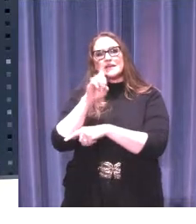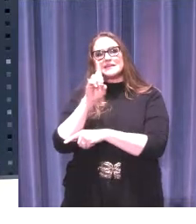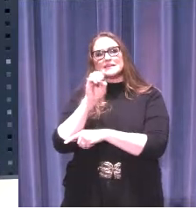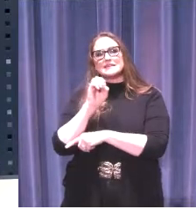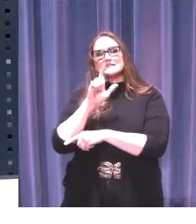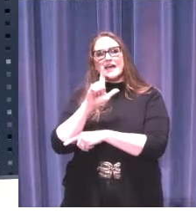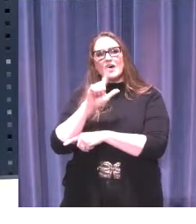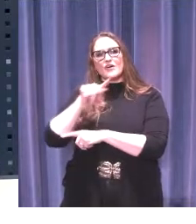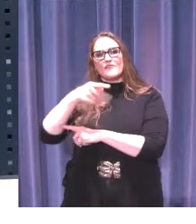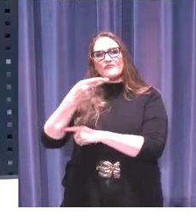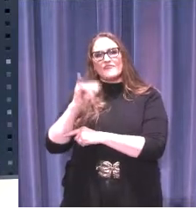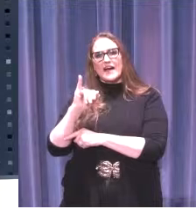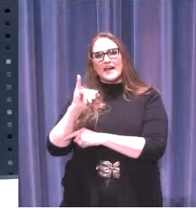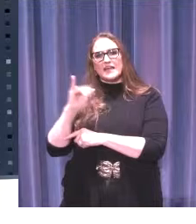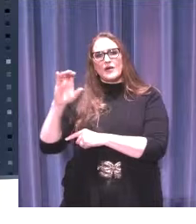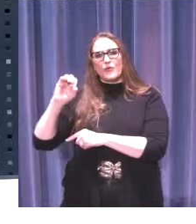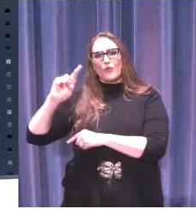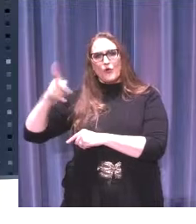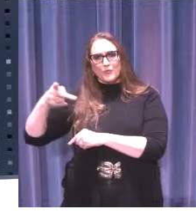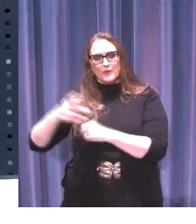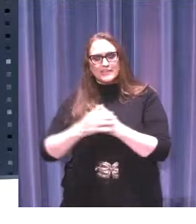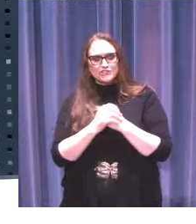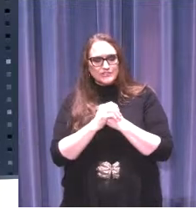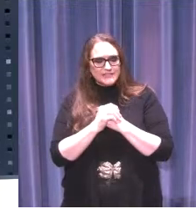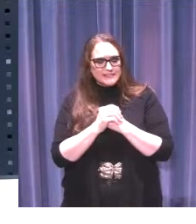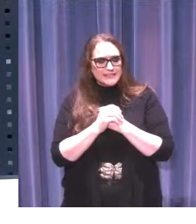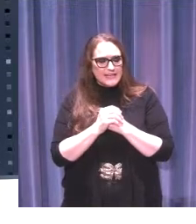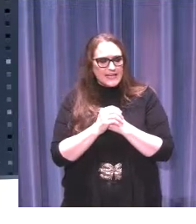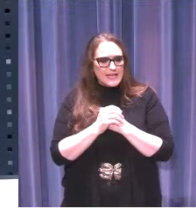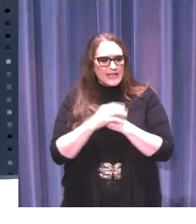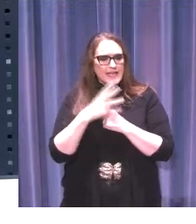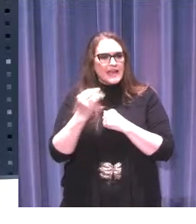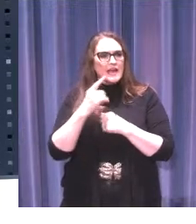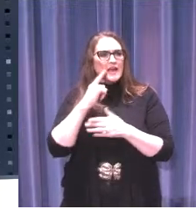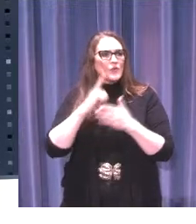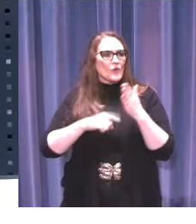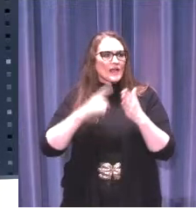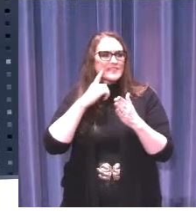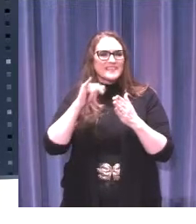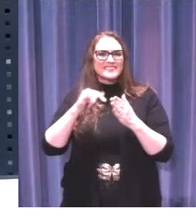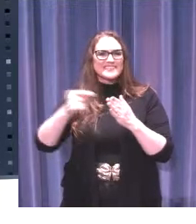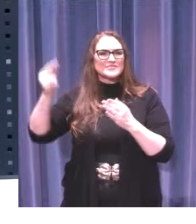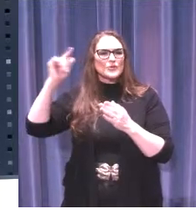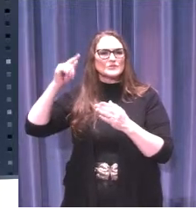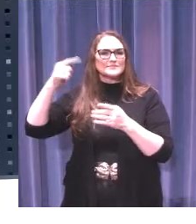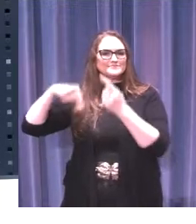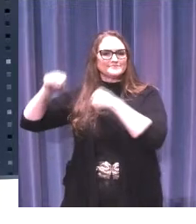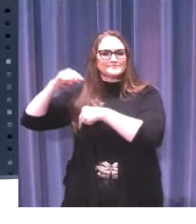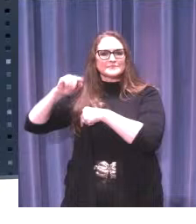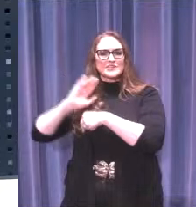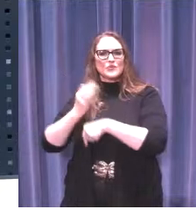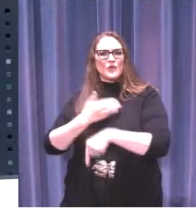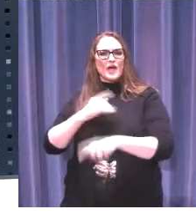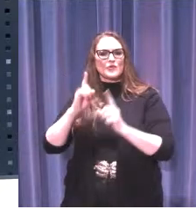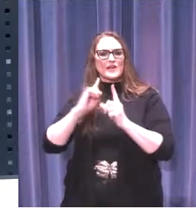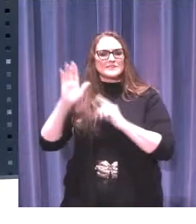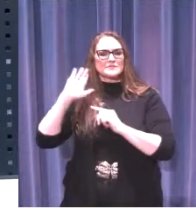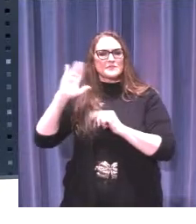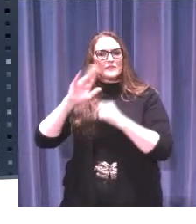Corporation. And what I think this goes back to our conversation earlier